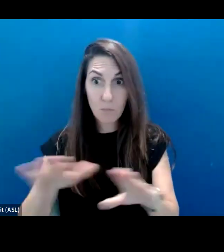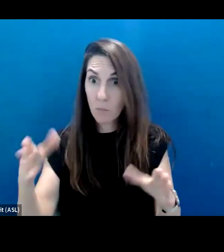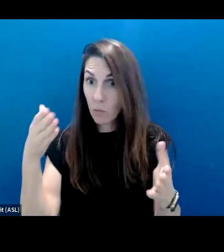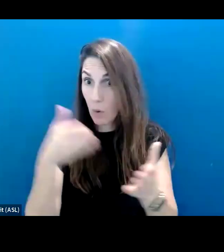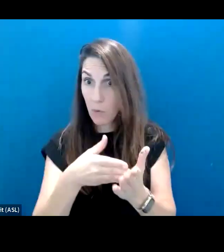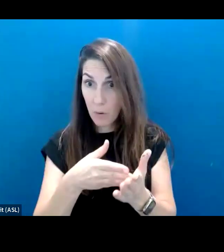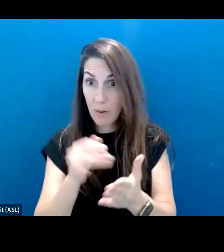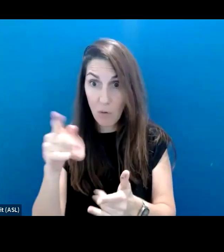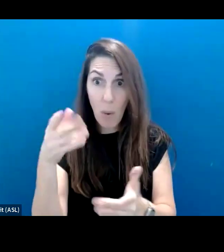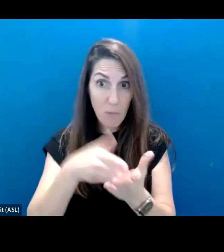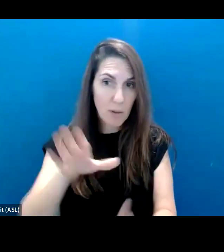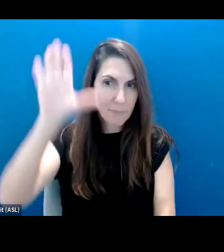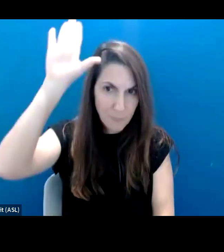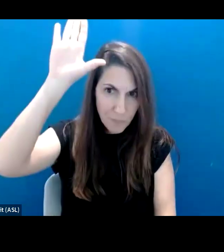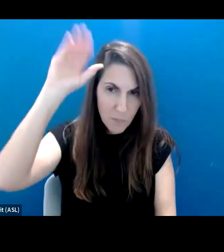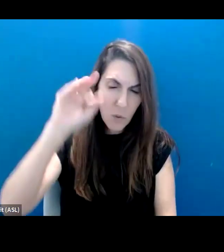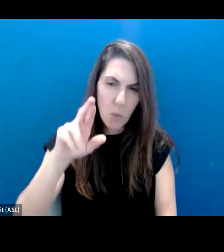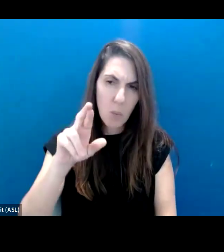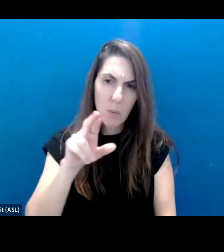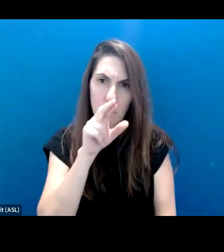if you object, just raise your hand or speak up.